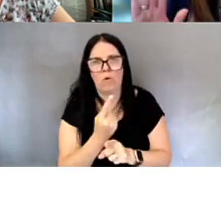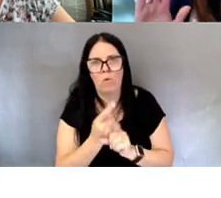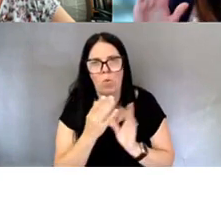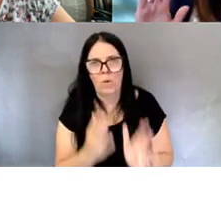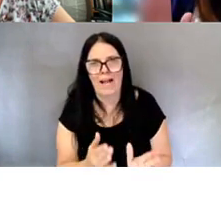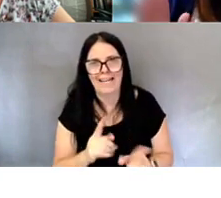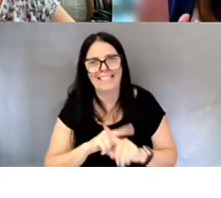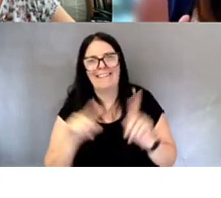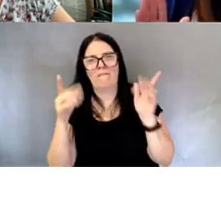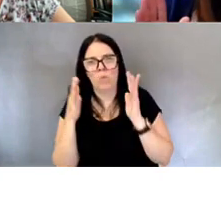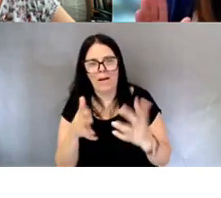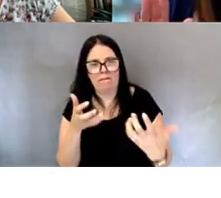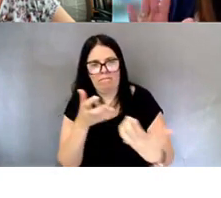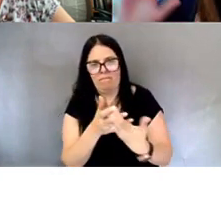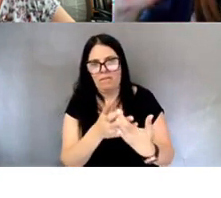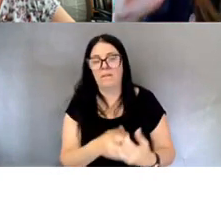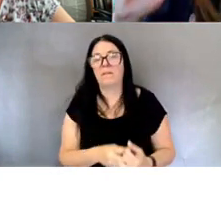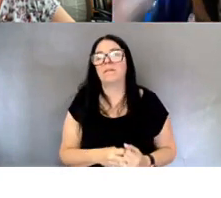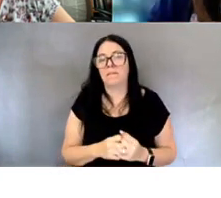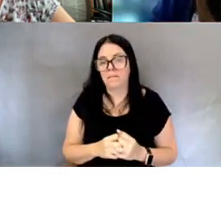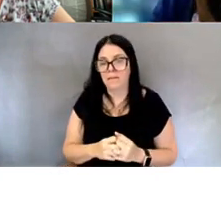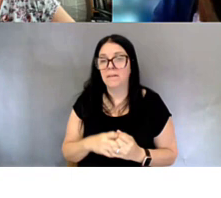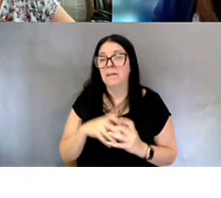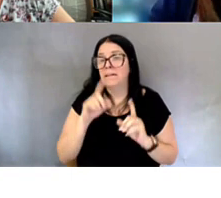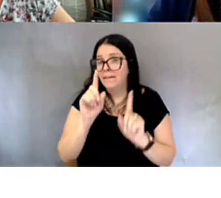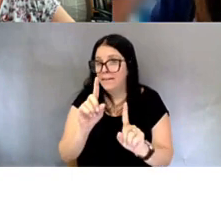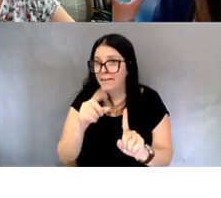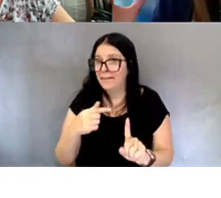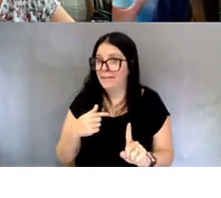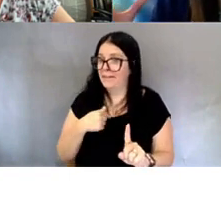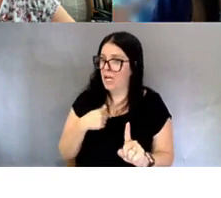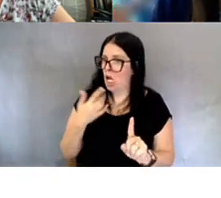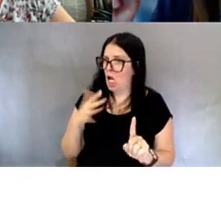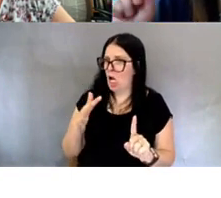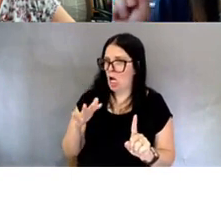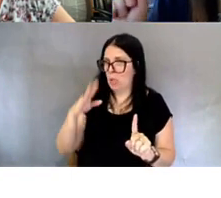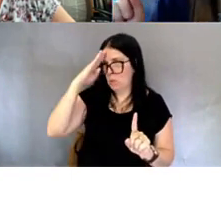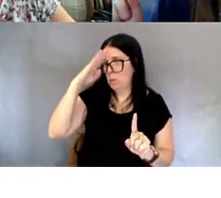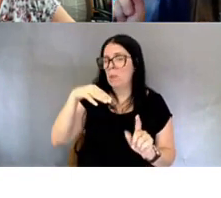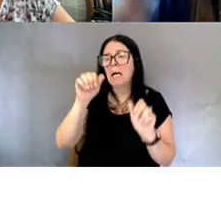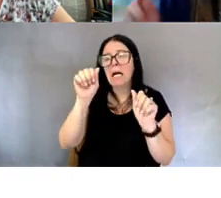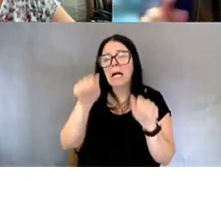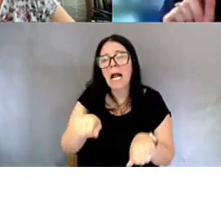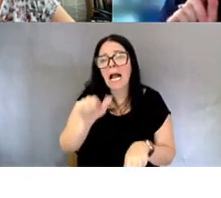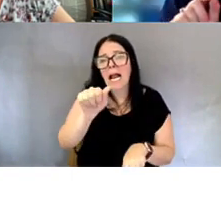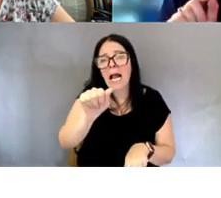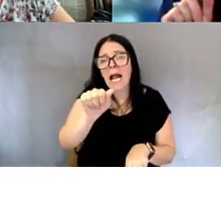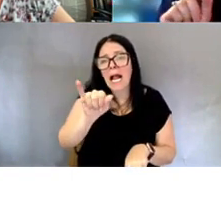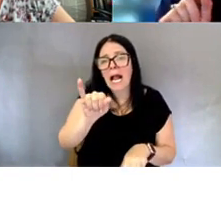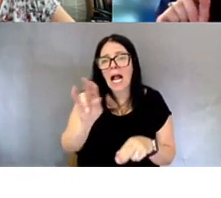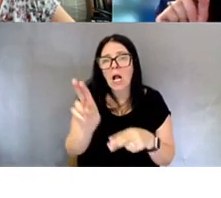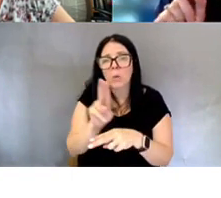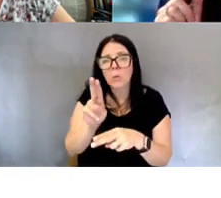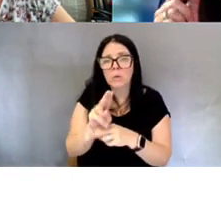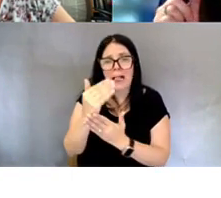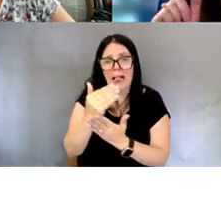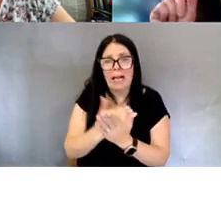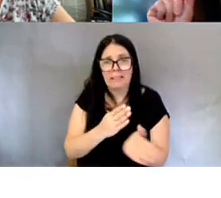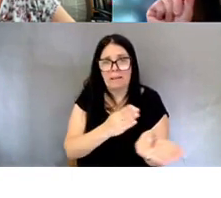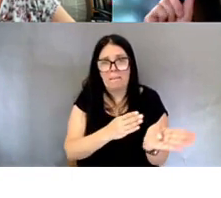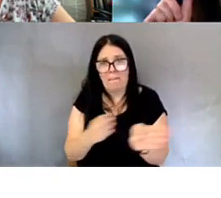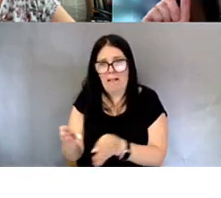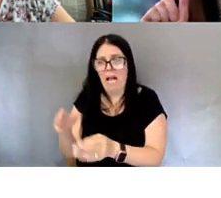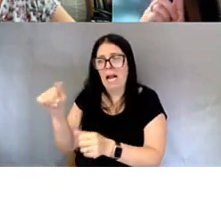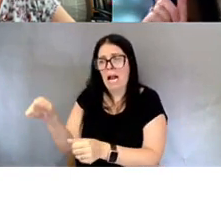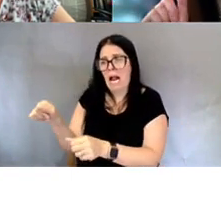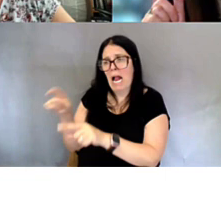going to share my bias with you. We can bring AI in and help us with lesson planning, but that fine-tuning